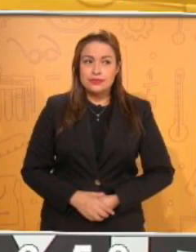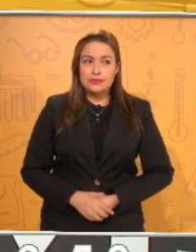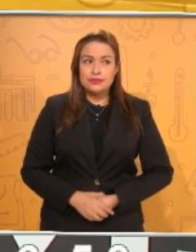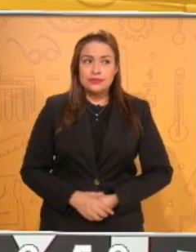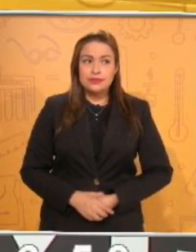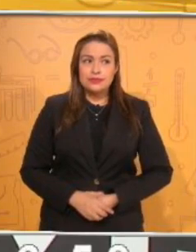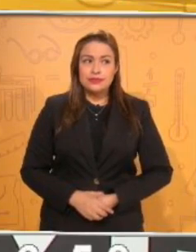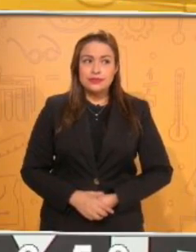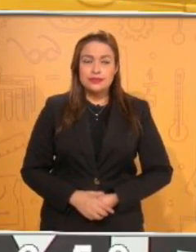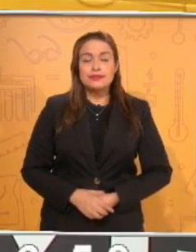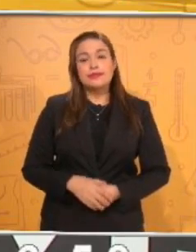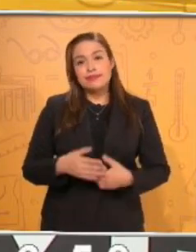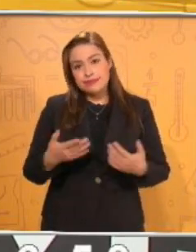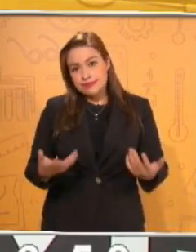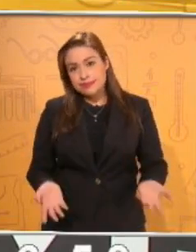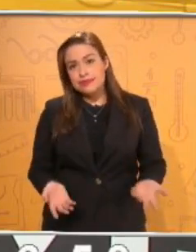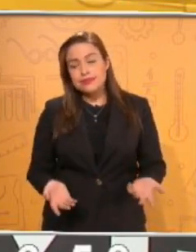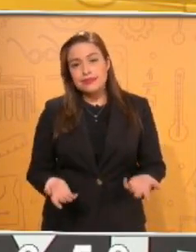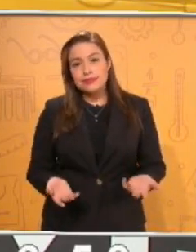Well, if we